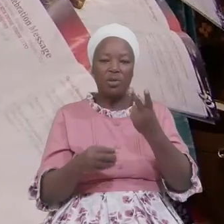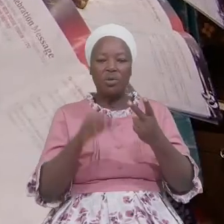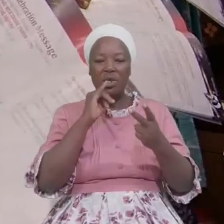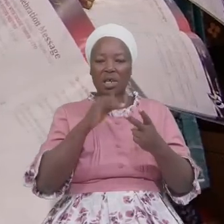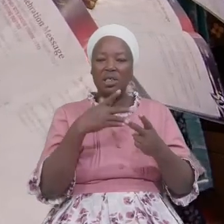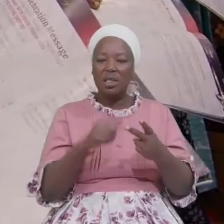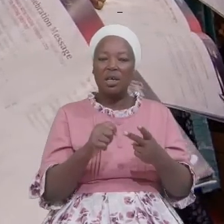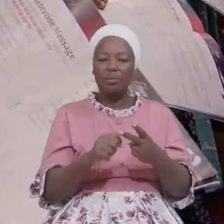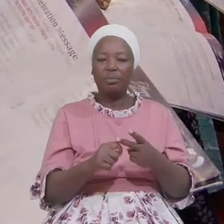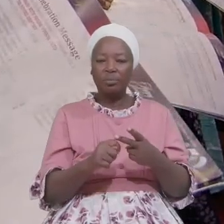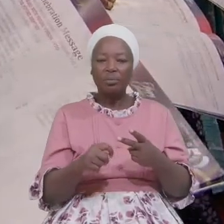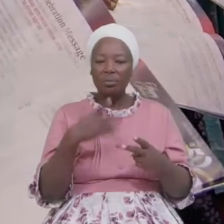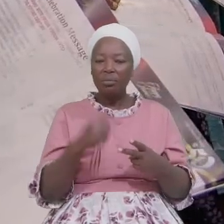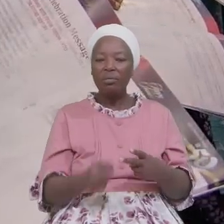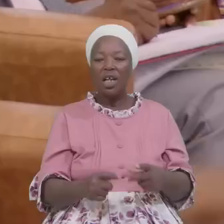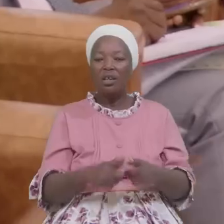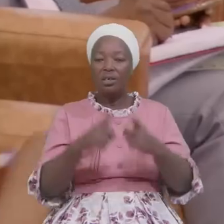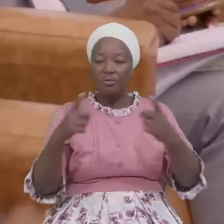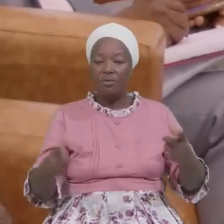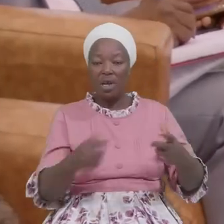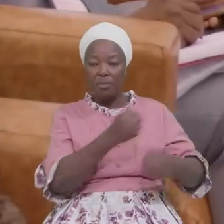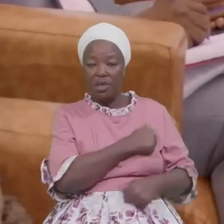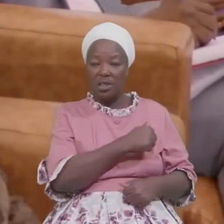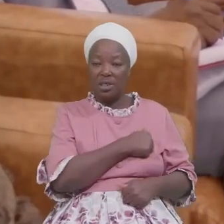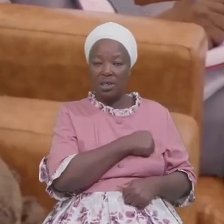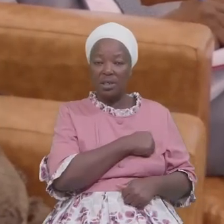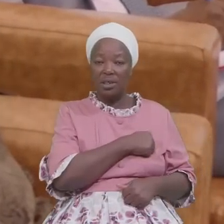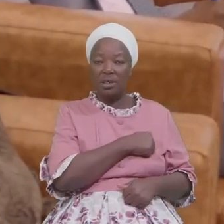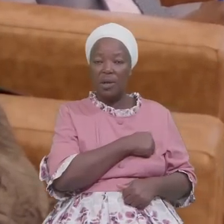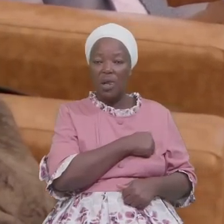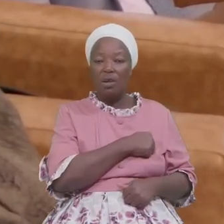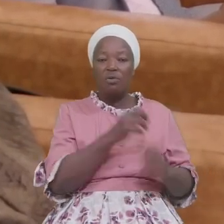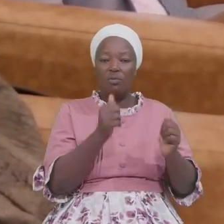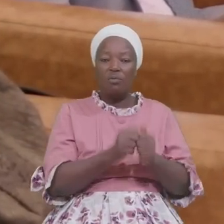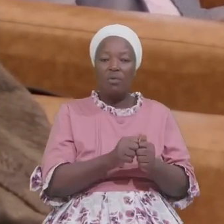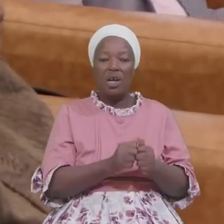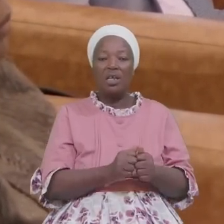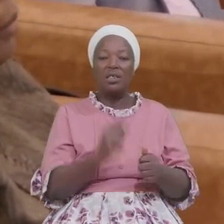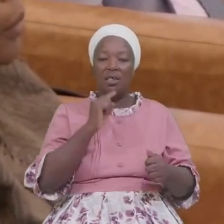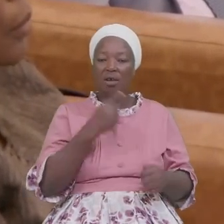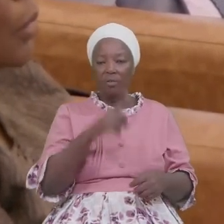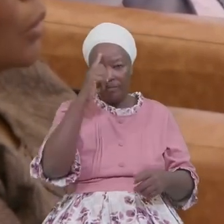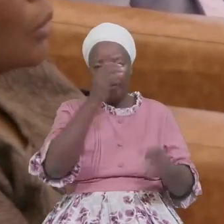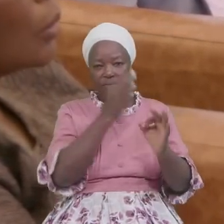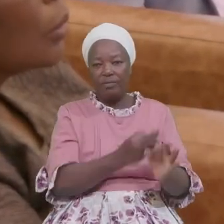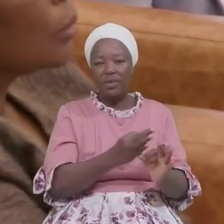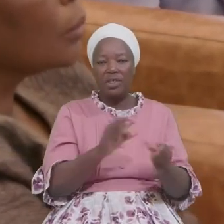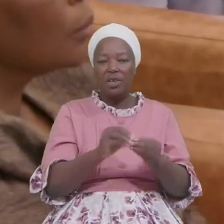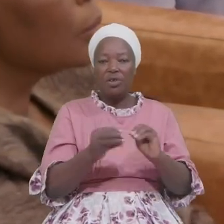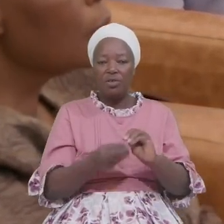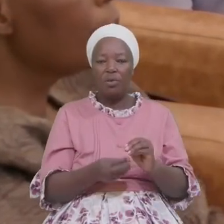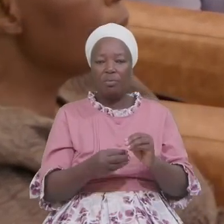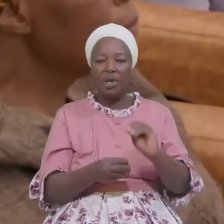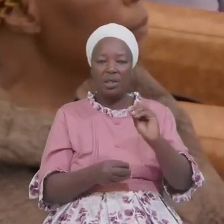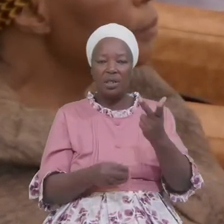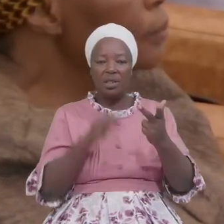militancy with fervent faith. Number three, the final mandate